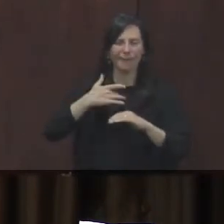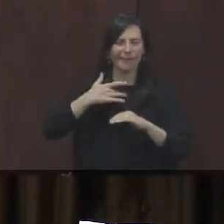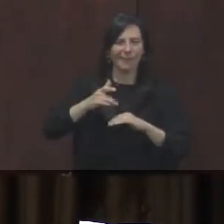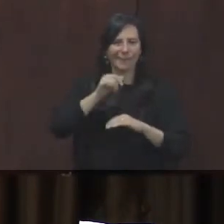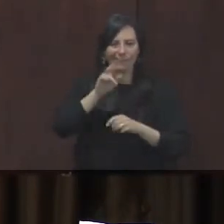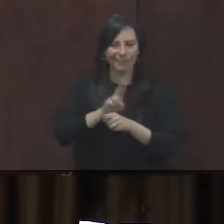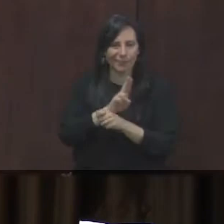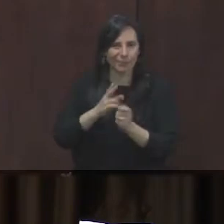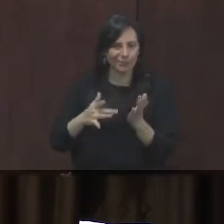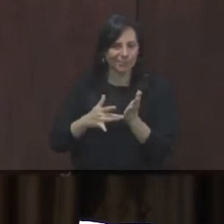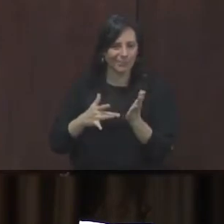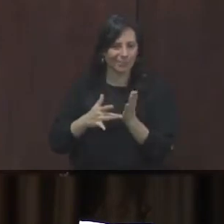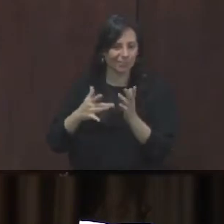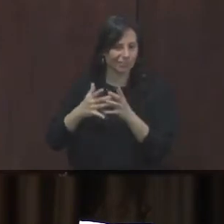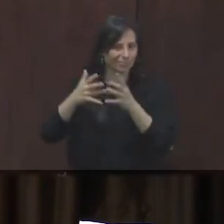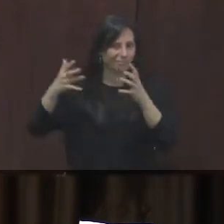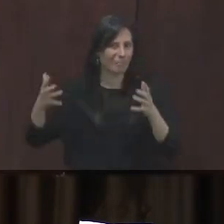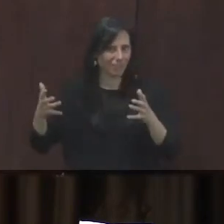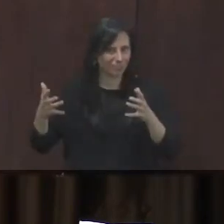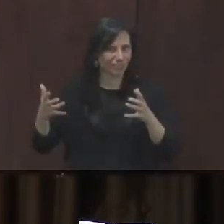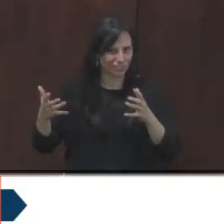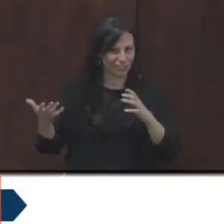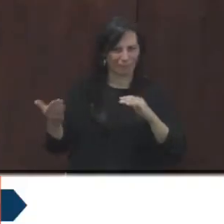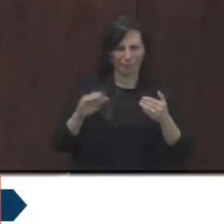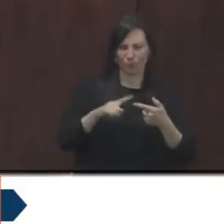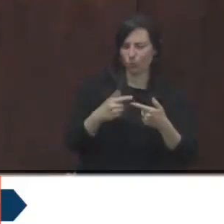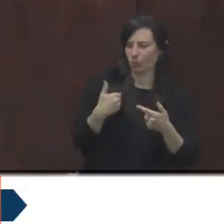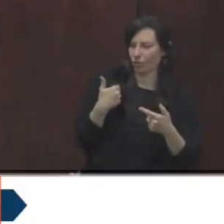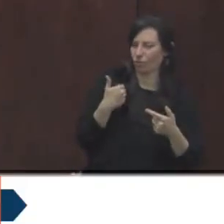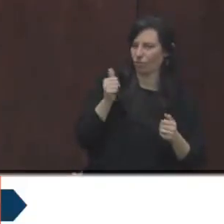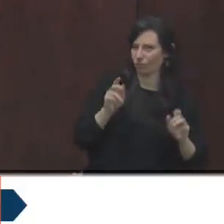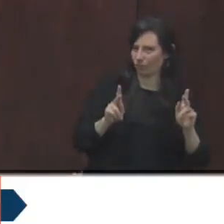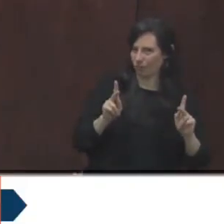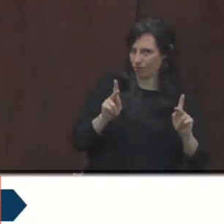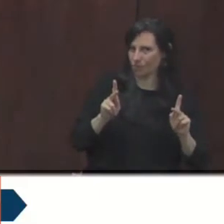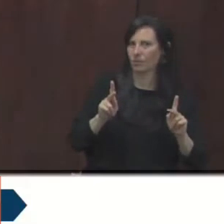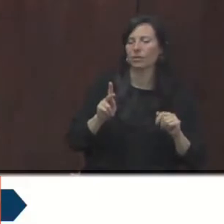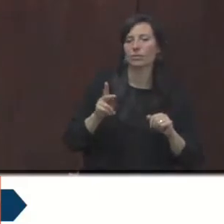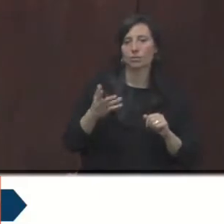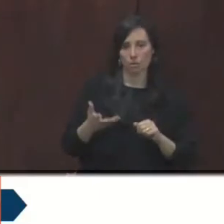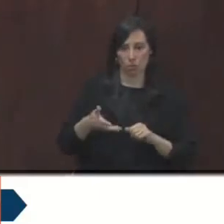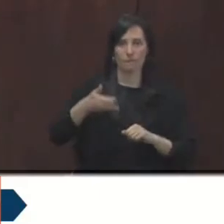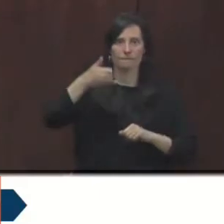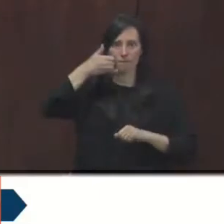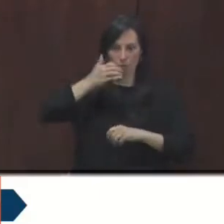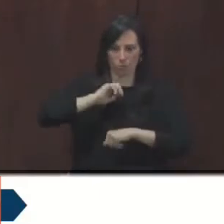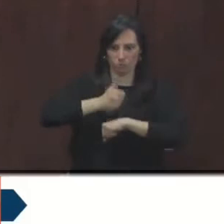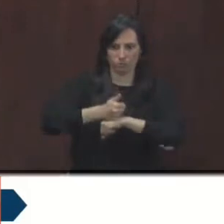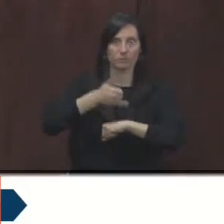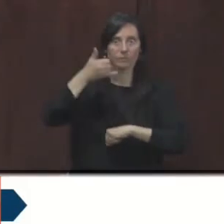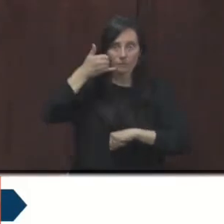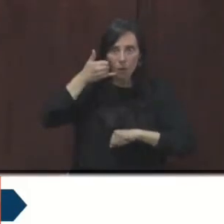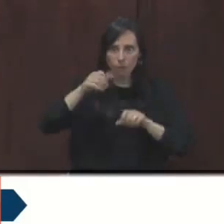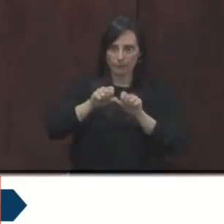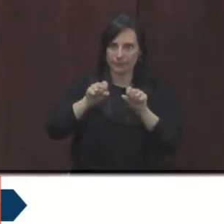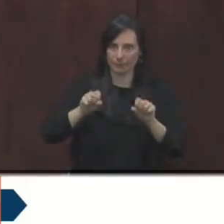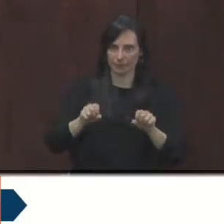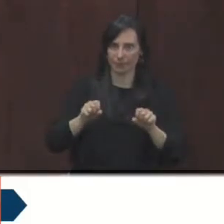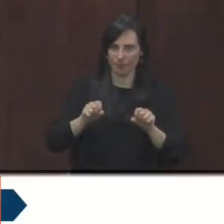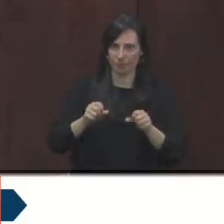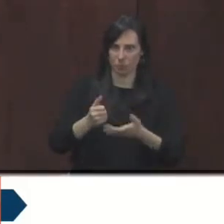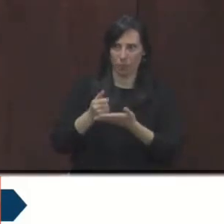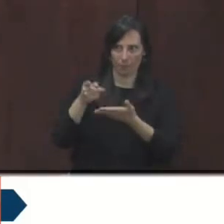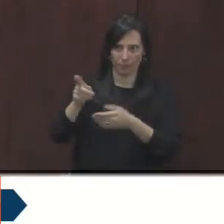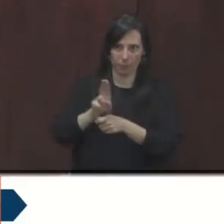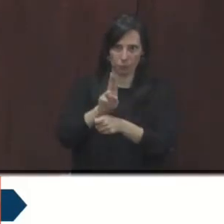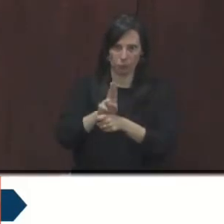media the way that other populations might. And so we're looking at a phone system for them because we also know that that's